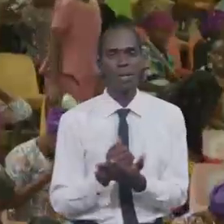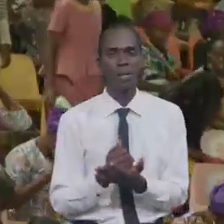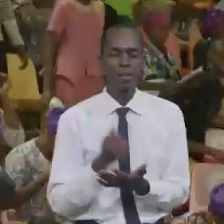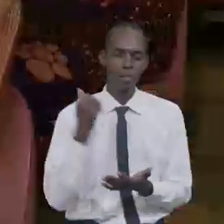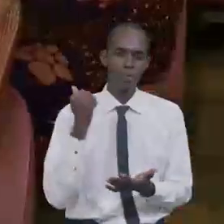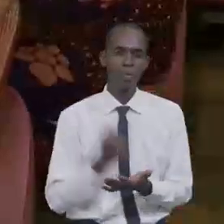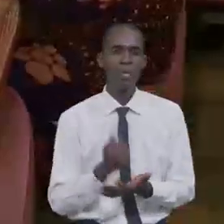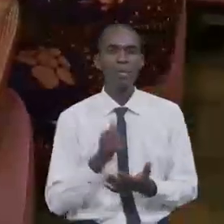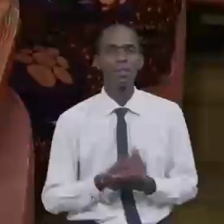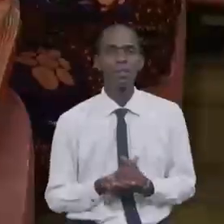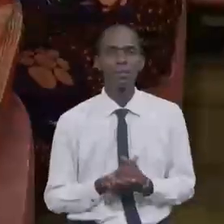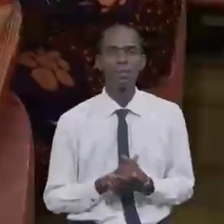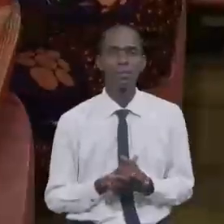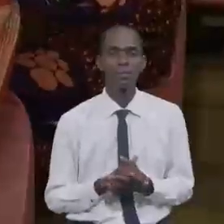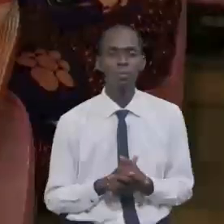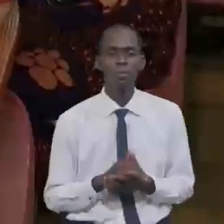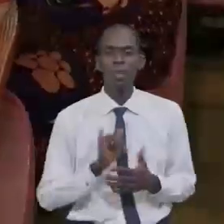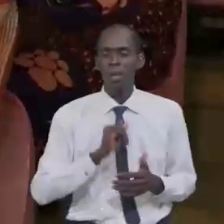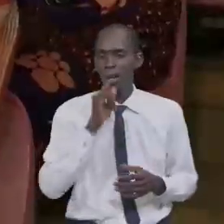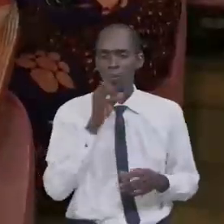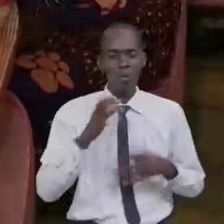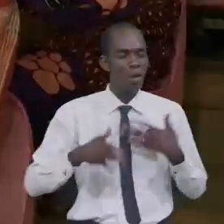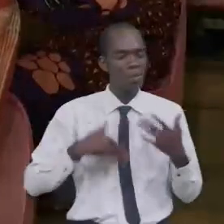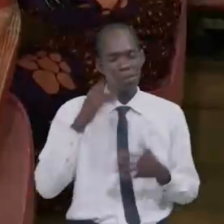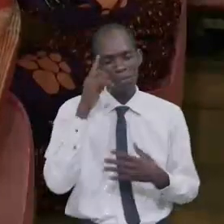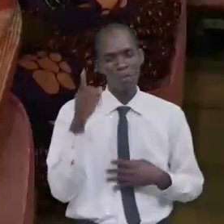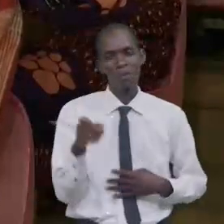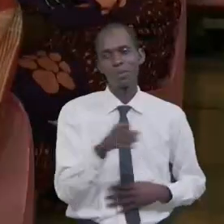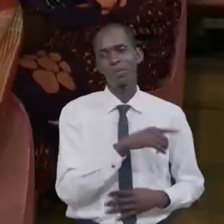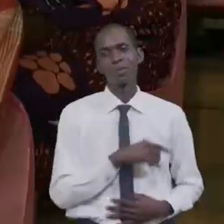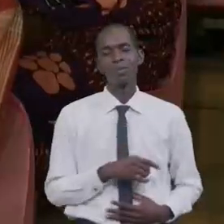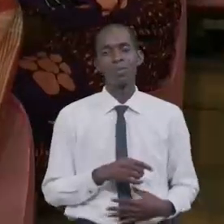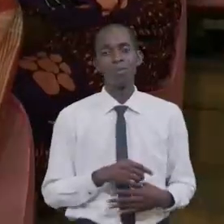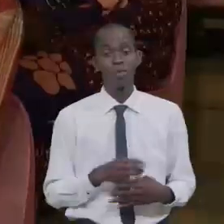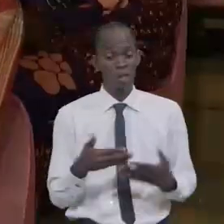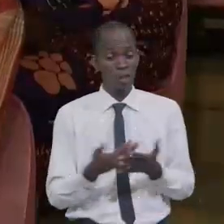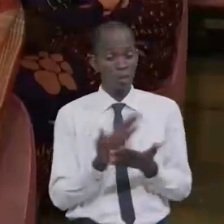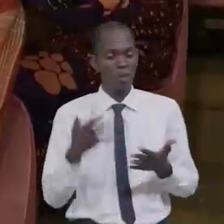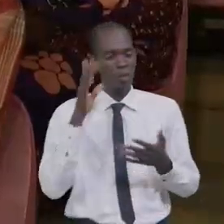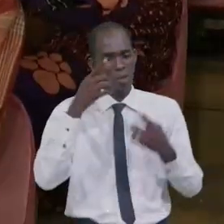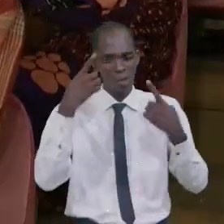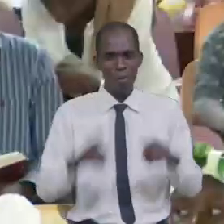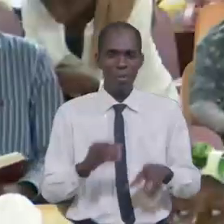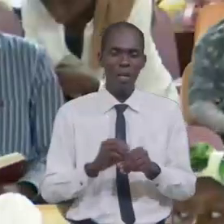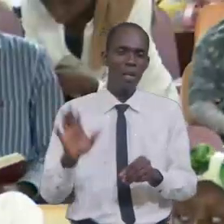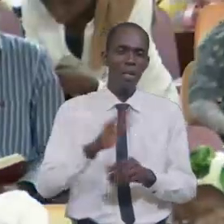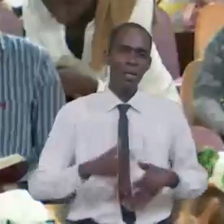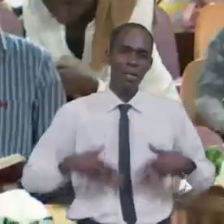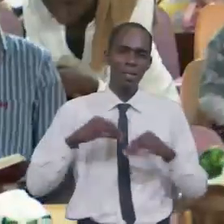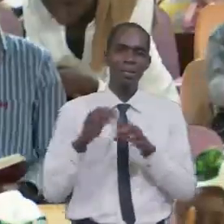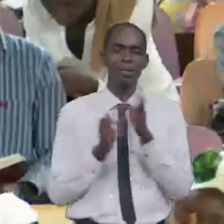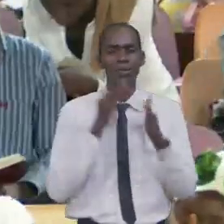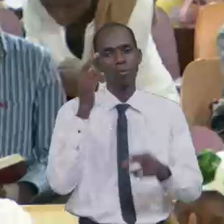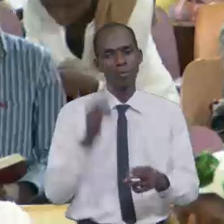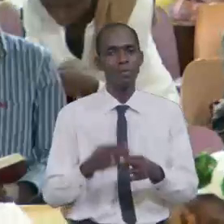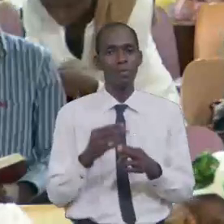Amen. I'm so happy for you. New things are going to begin to happen in your life.